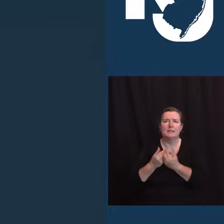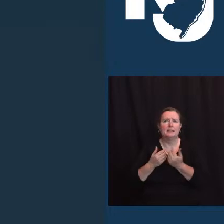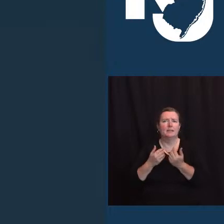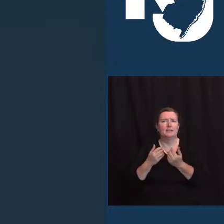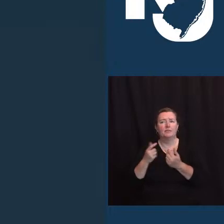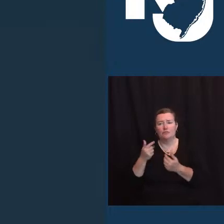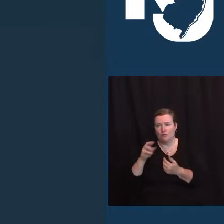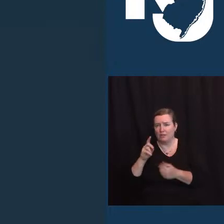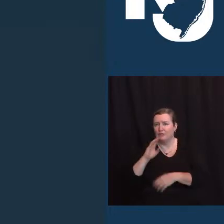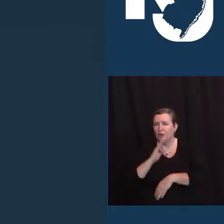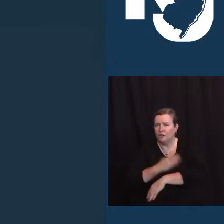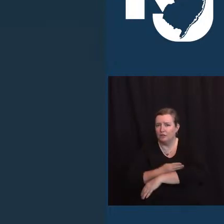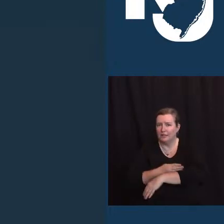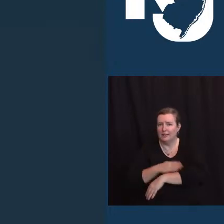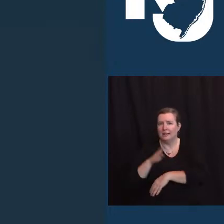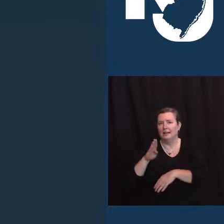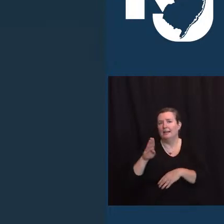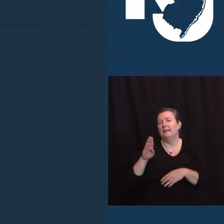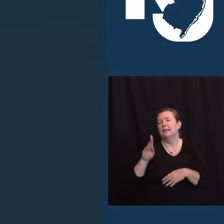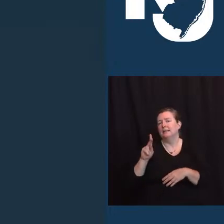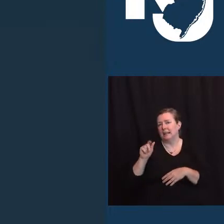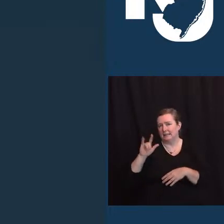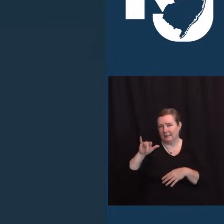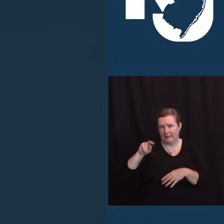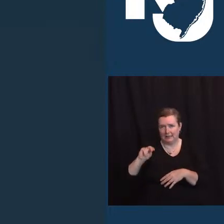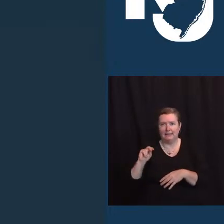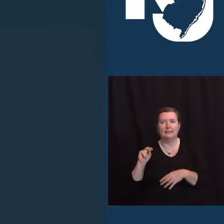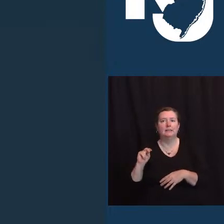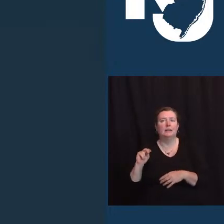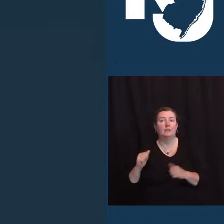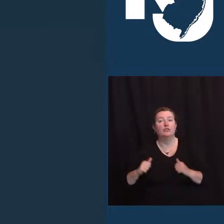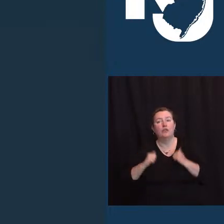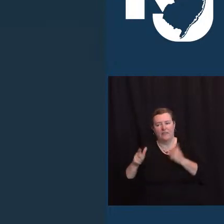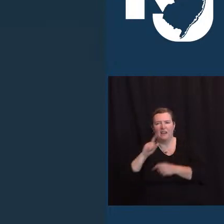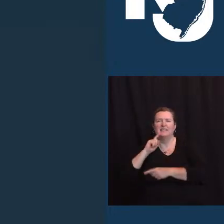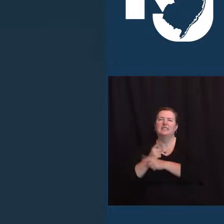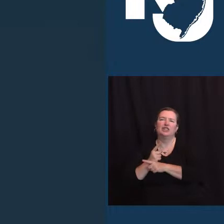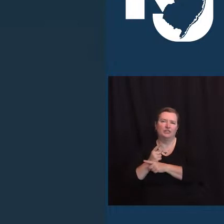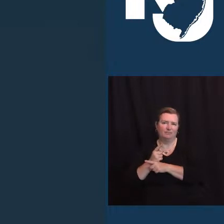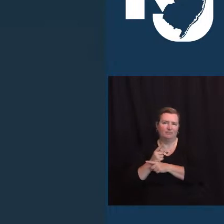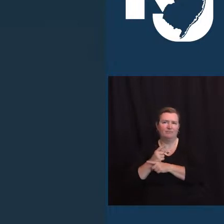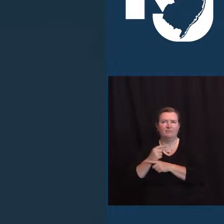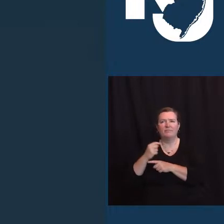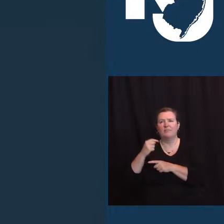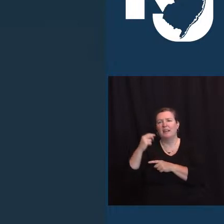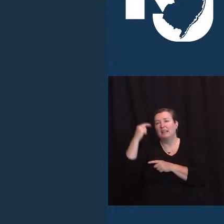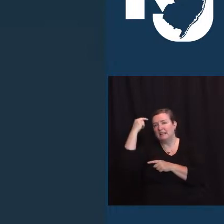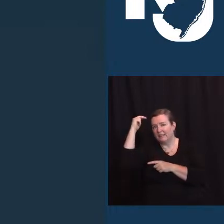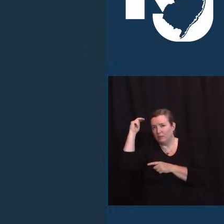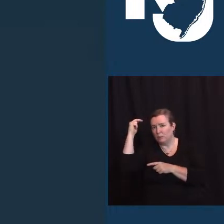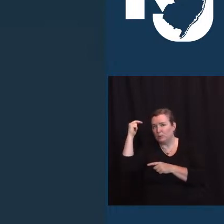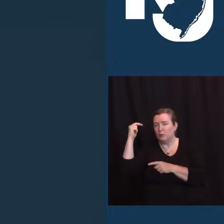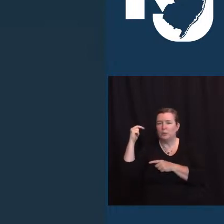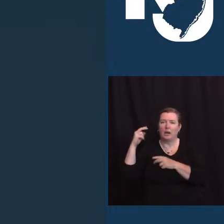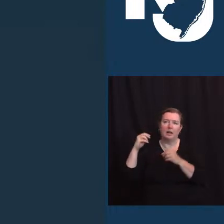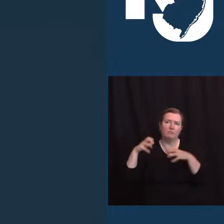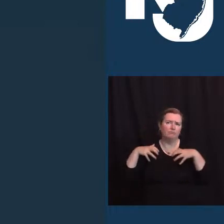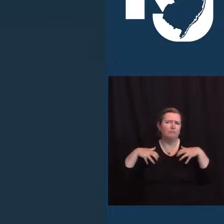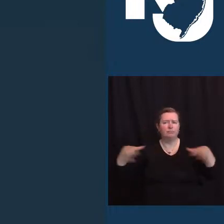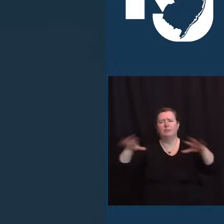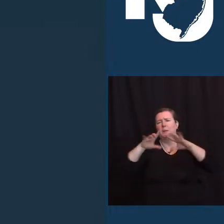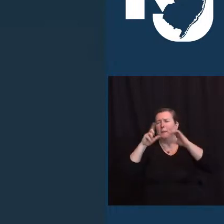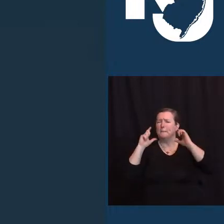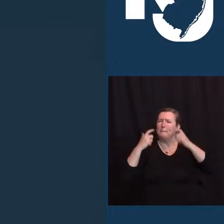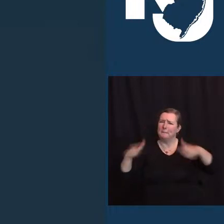Caitlin. He's also survived by his sister, Sandra, and nephew, Brandon, and a large extended family.